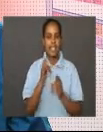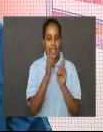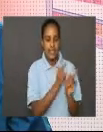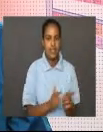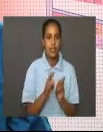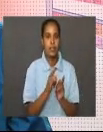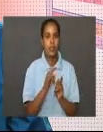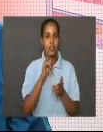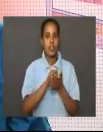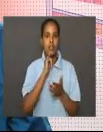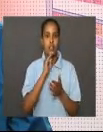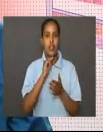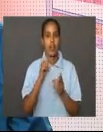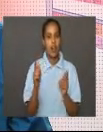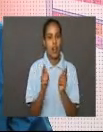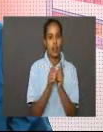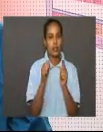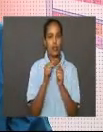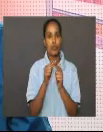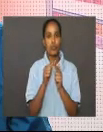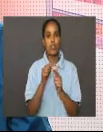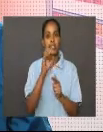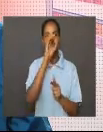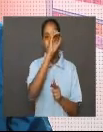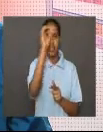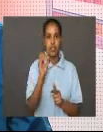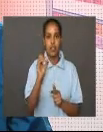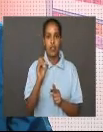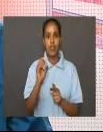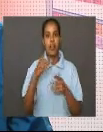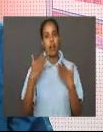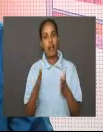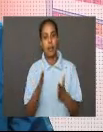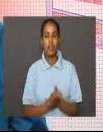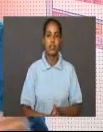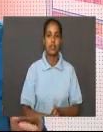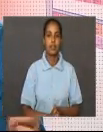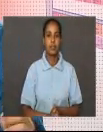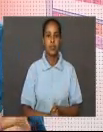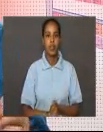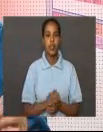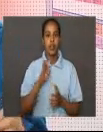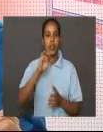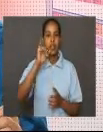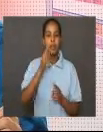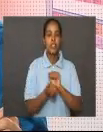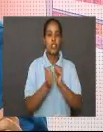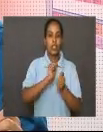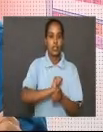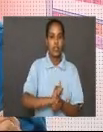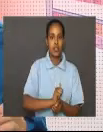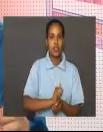system that is related to its degree of randomness. Entropy